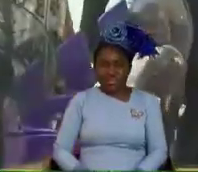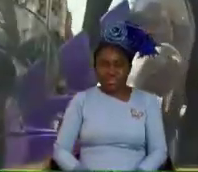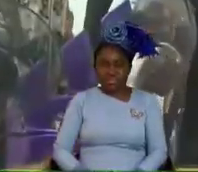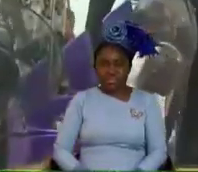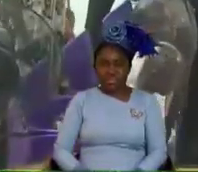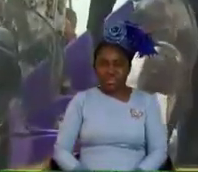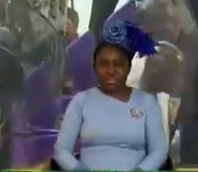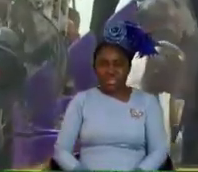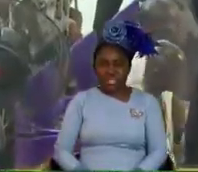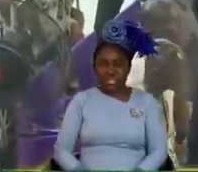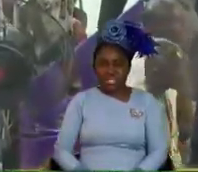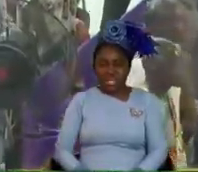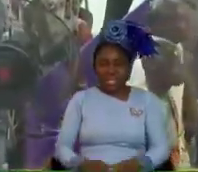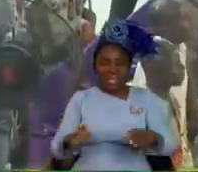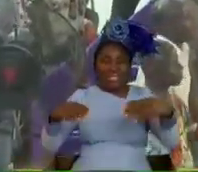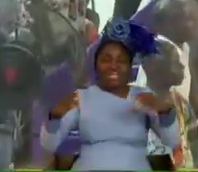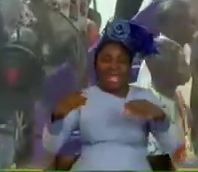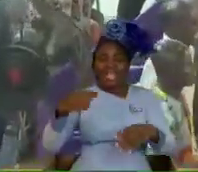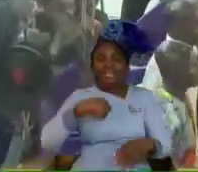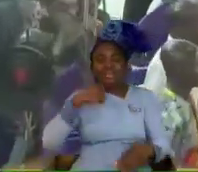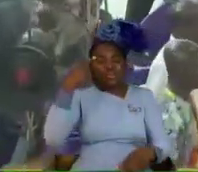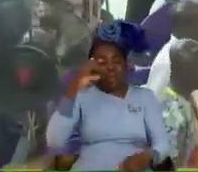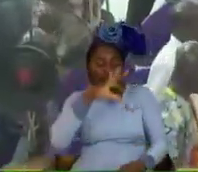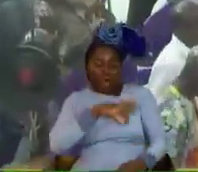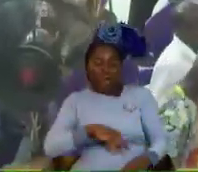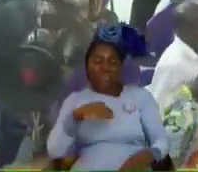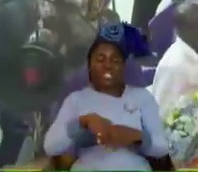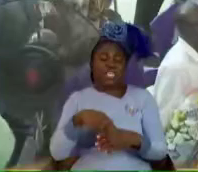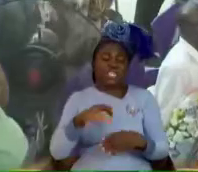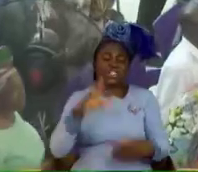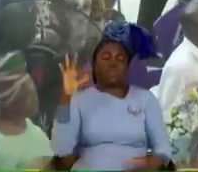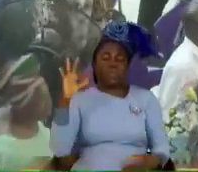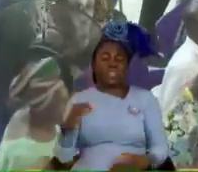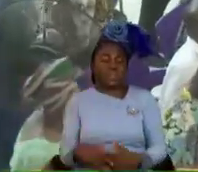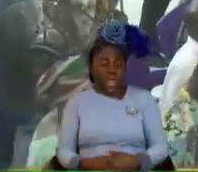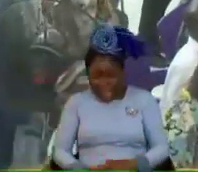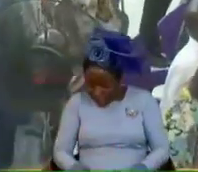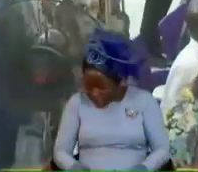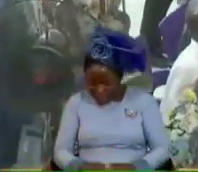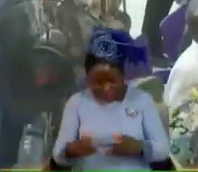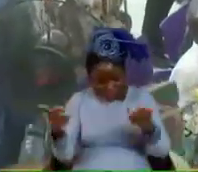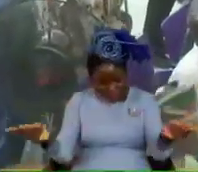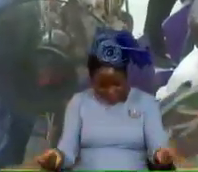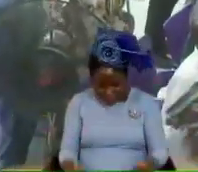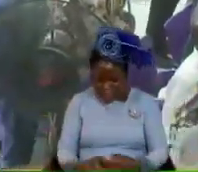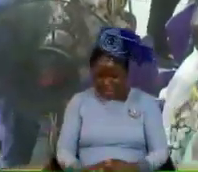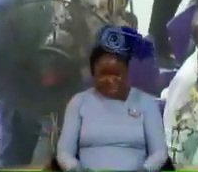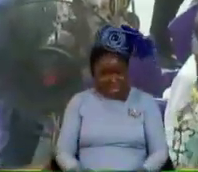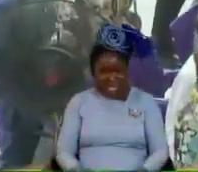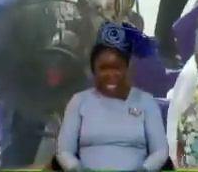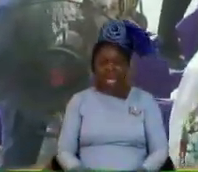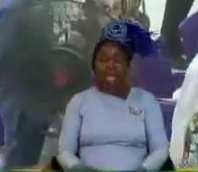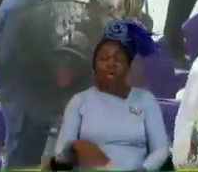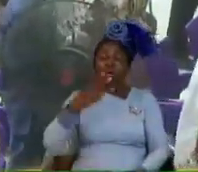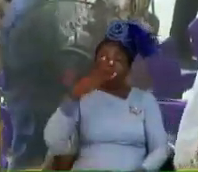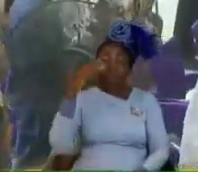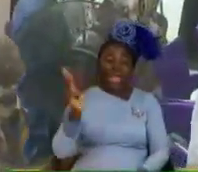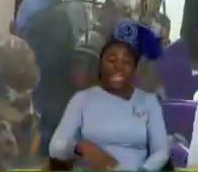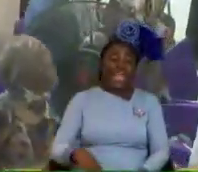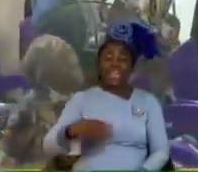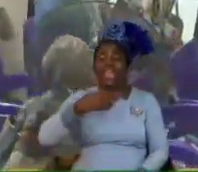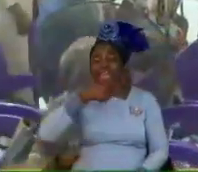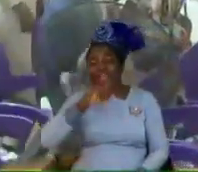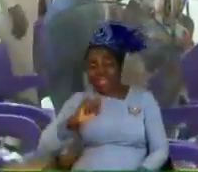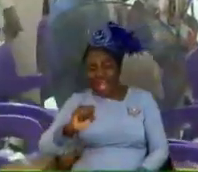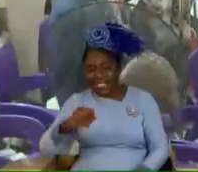selling me for profit in the spirit realm. Can you say it loud?